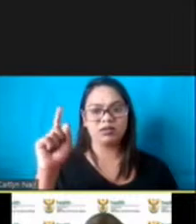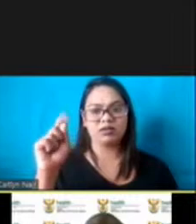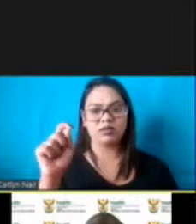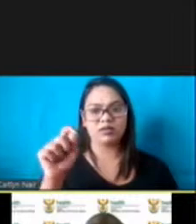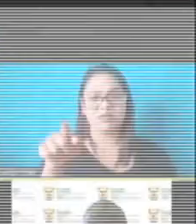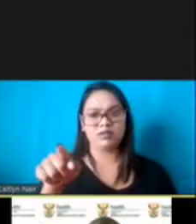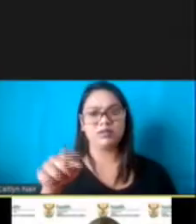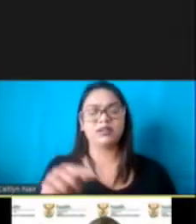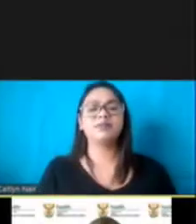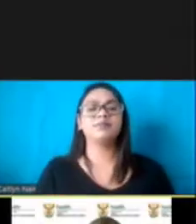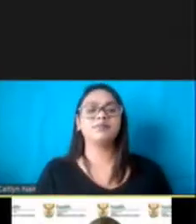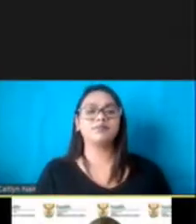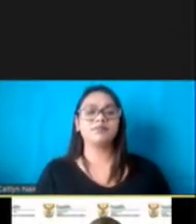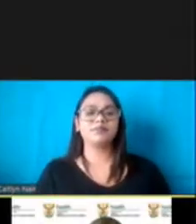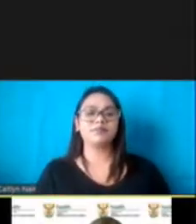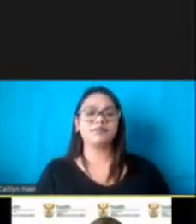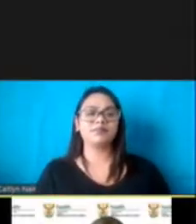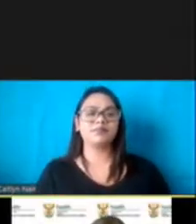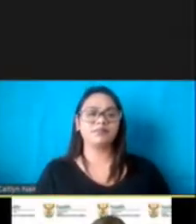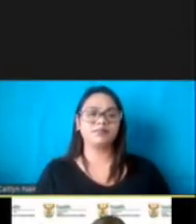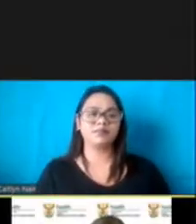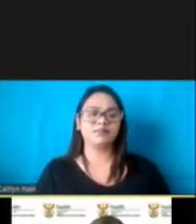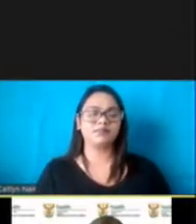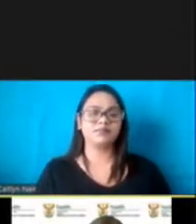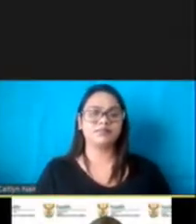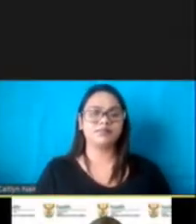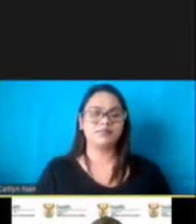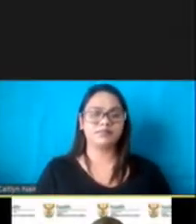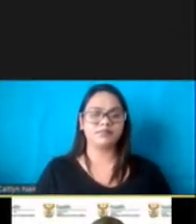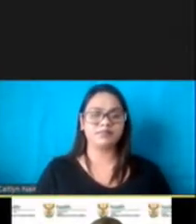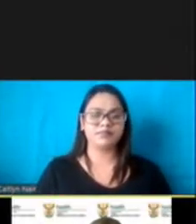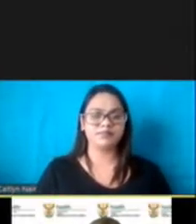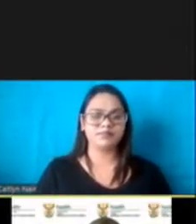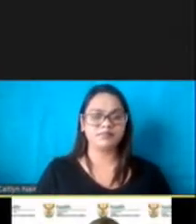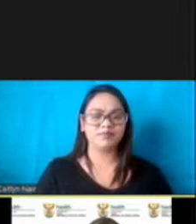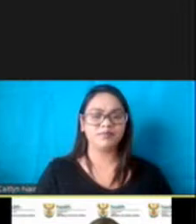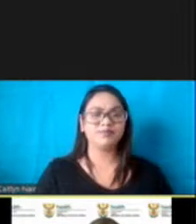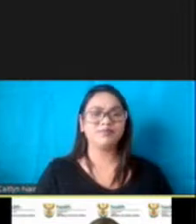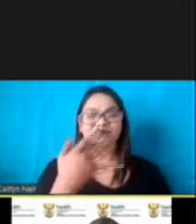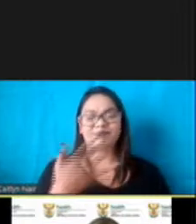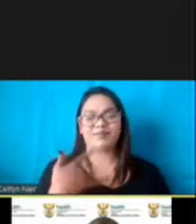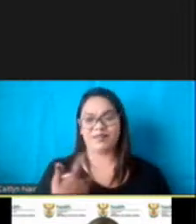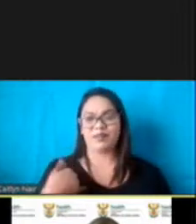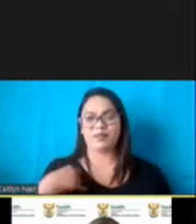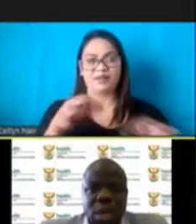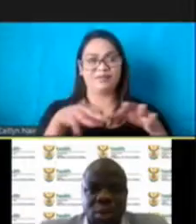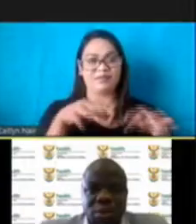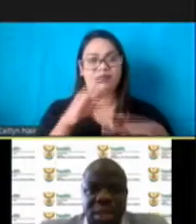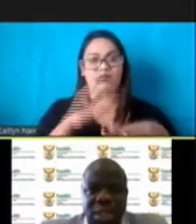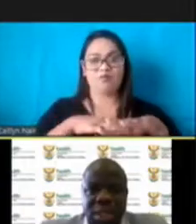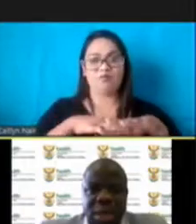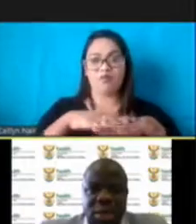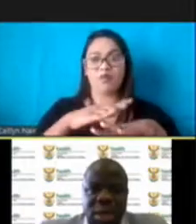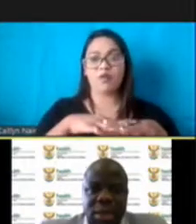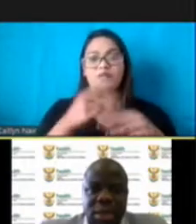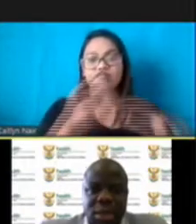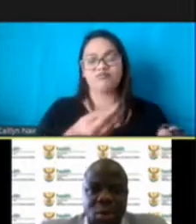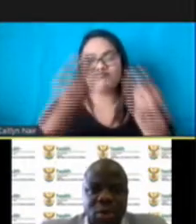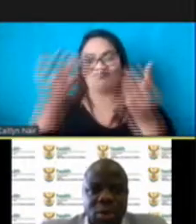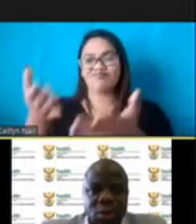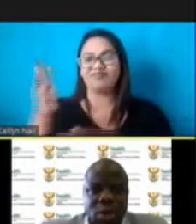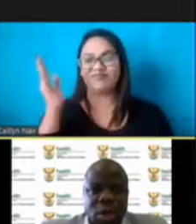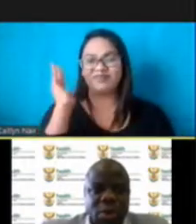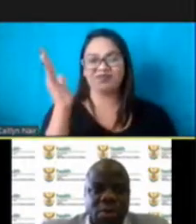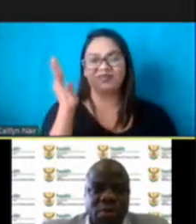have to make the inputs during the questions and answers as we move on. Without wasting any time, I'm going to hand over to Prof. Tim Hardcastle.